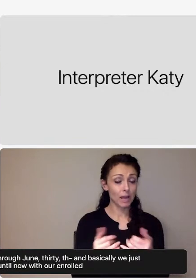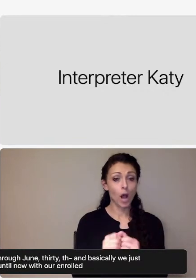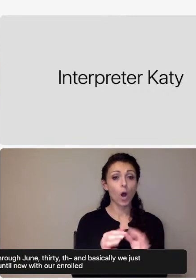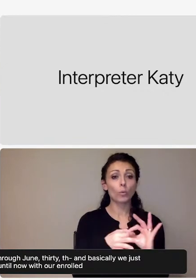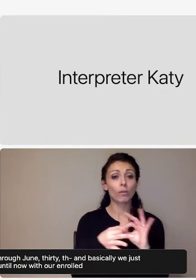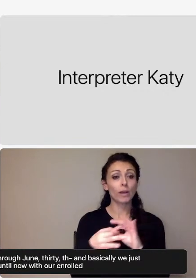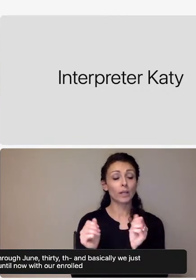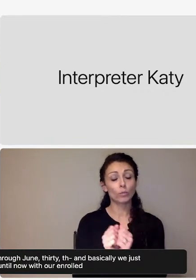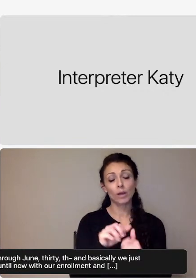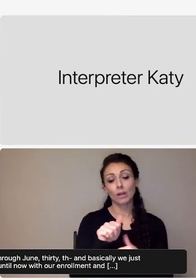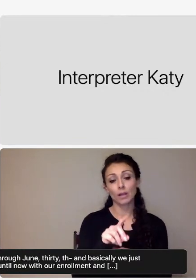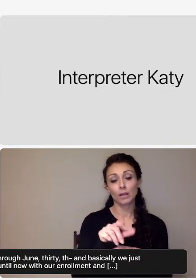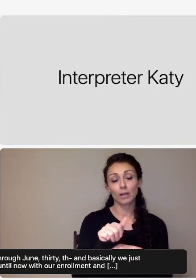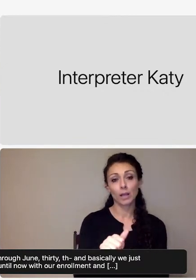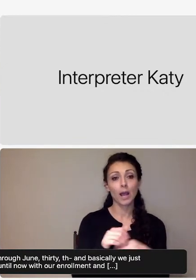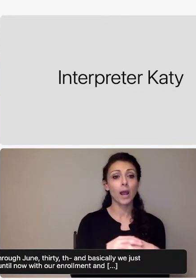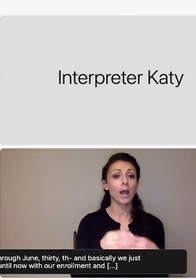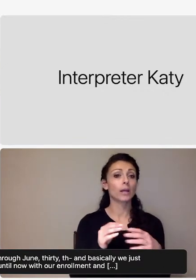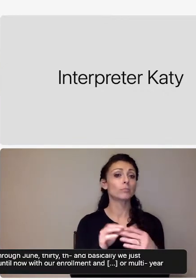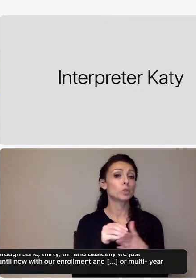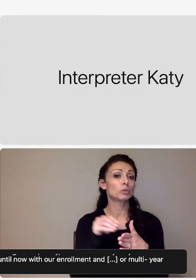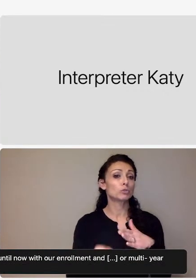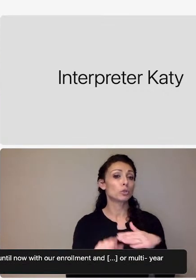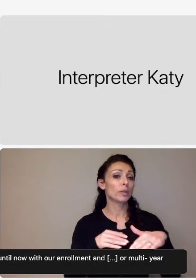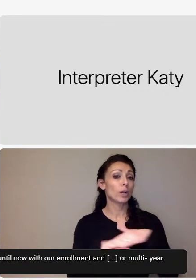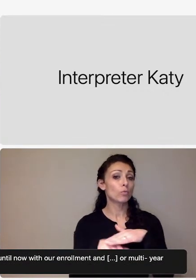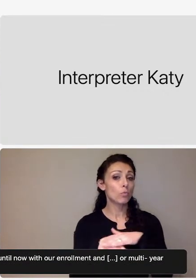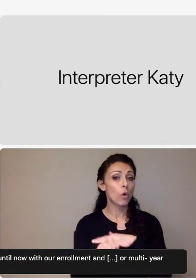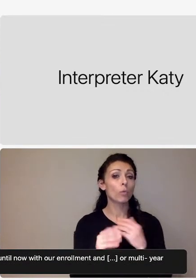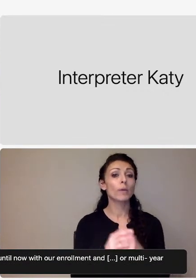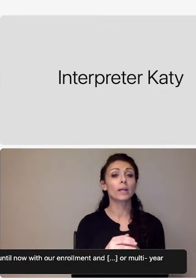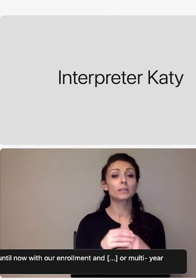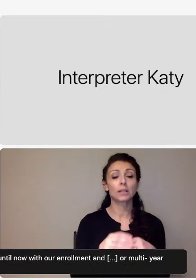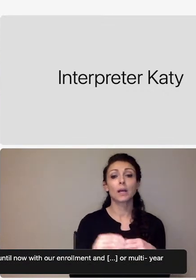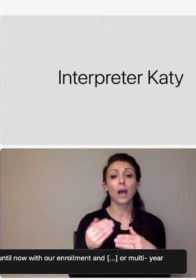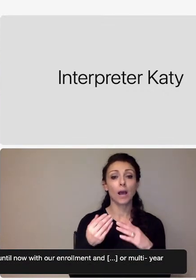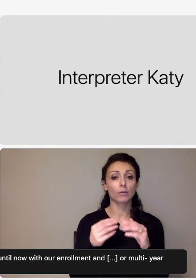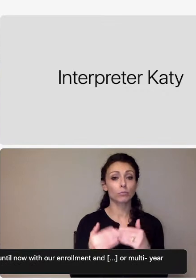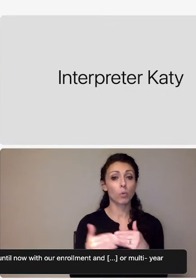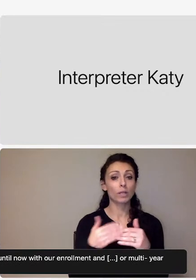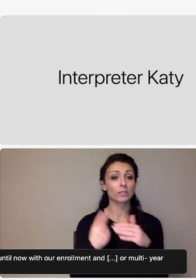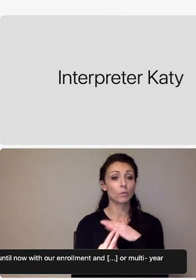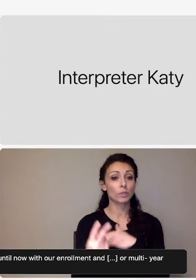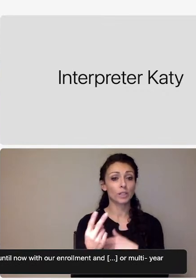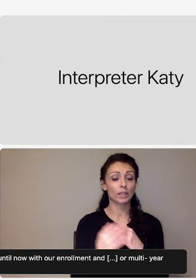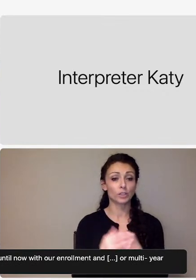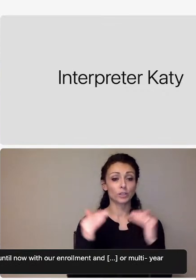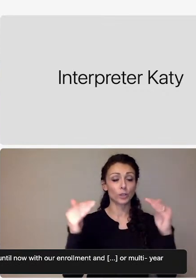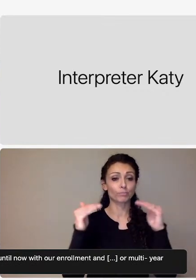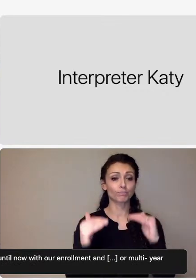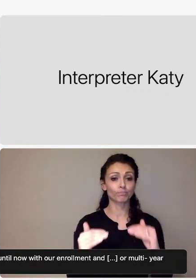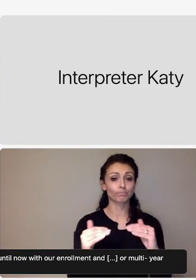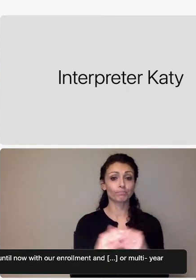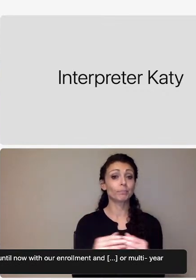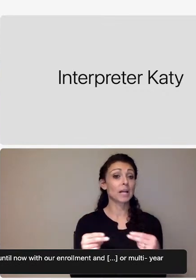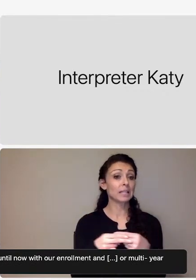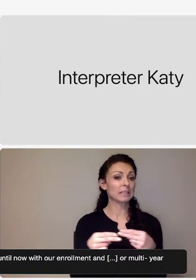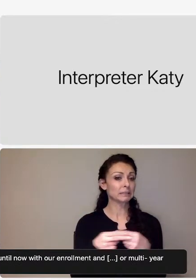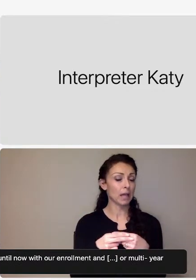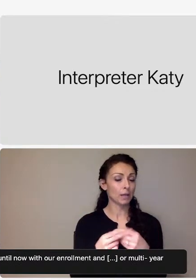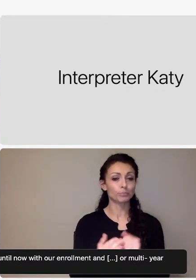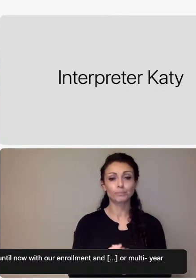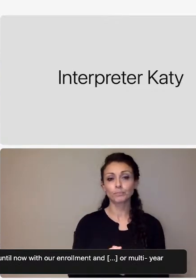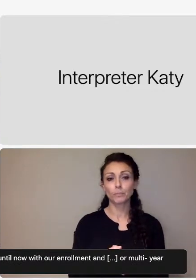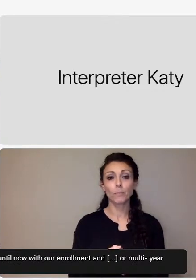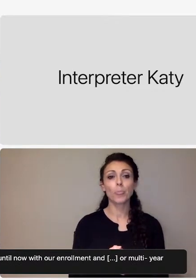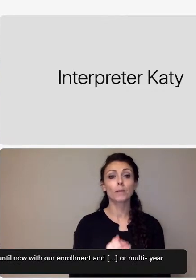ada our multi-year projections and our cash so per next slide please um per